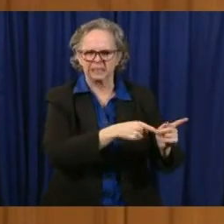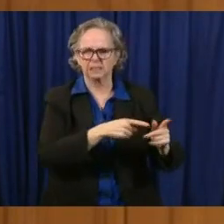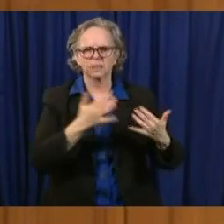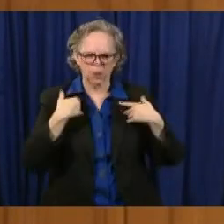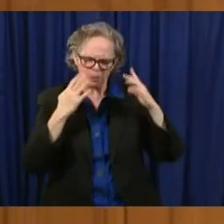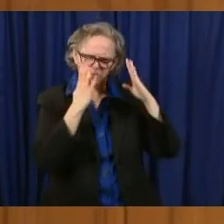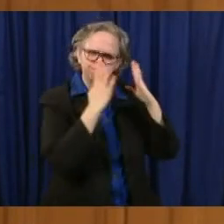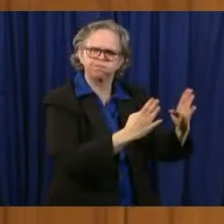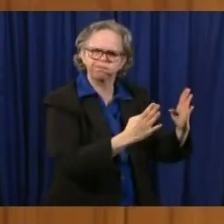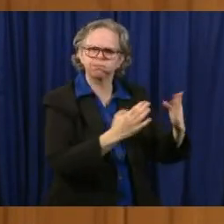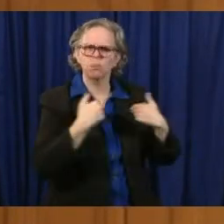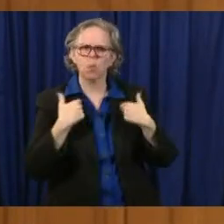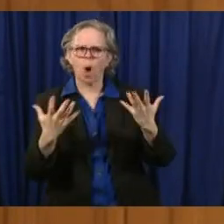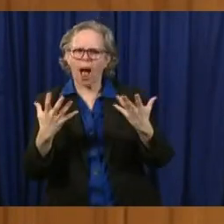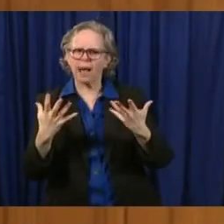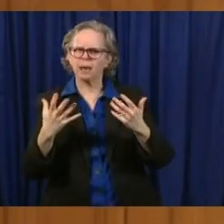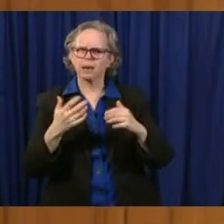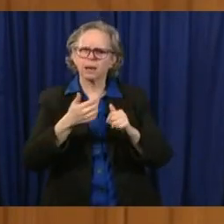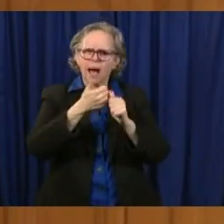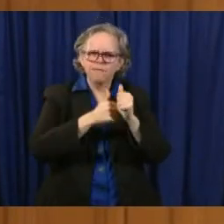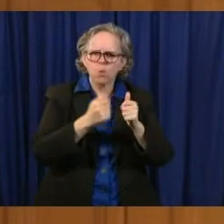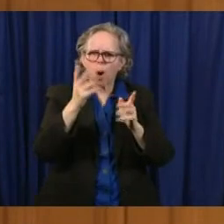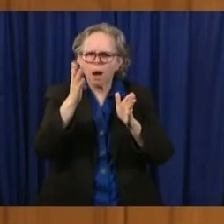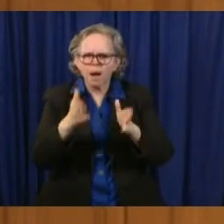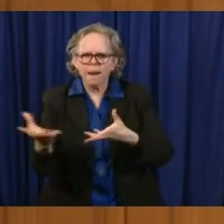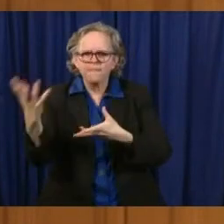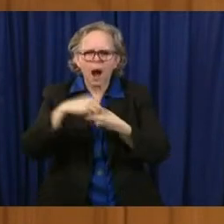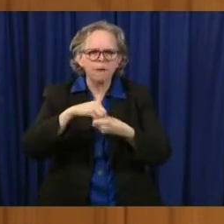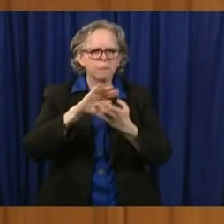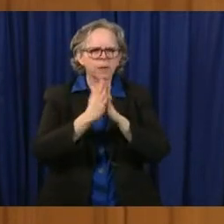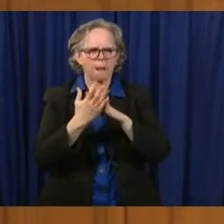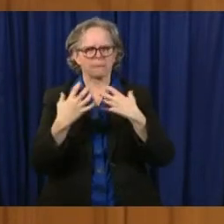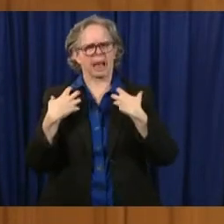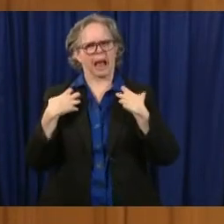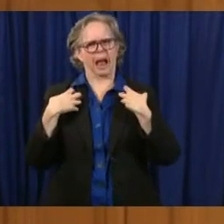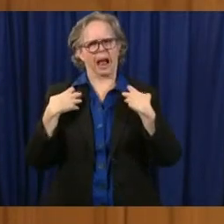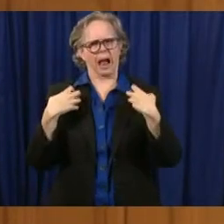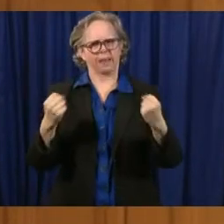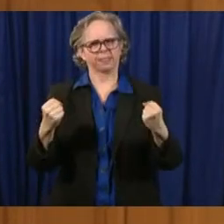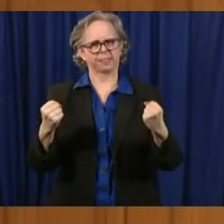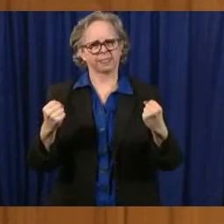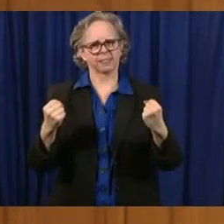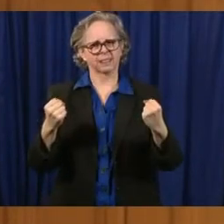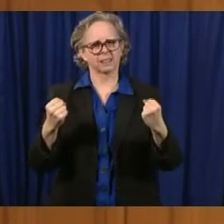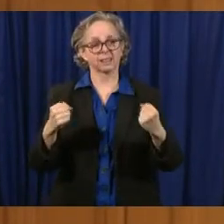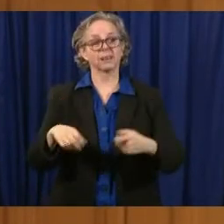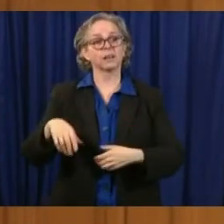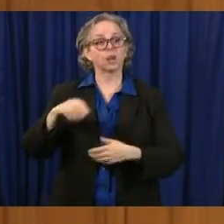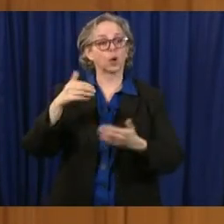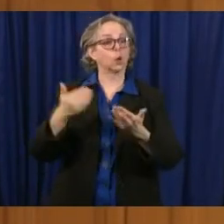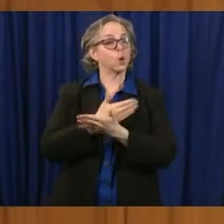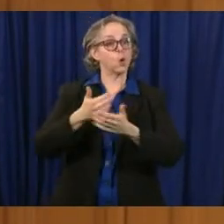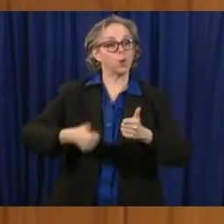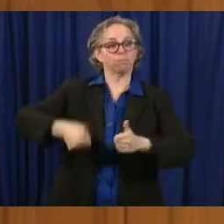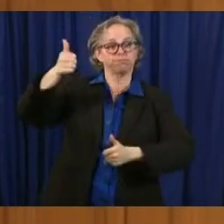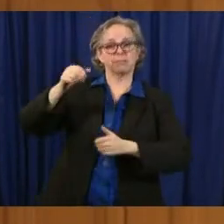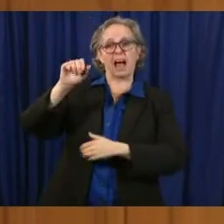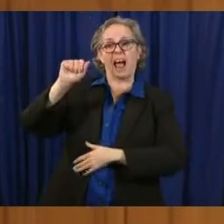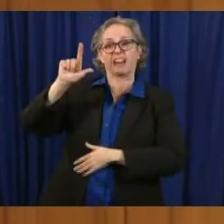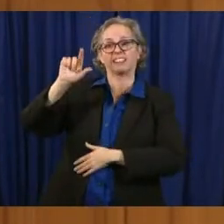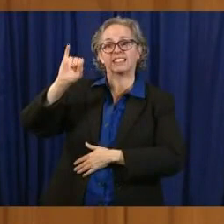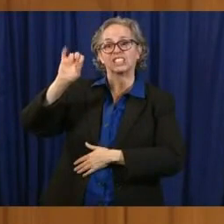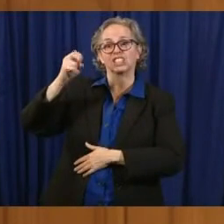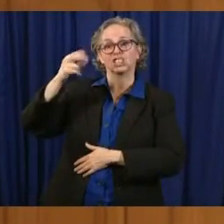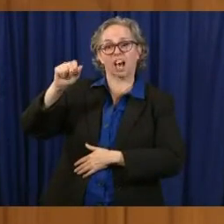in Director Alicia Nelson, who's leading a task force on making sure that our most vulnerable and minority communities are